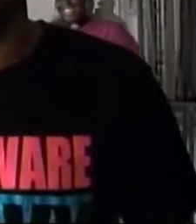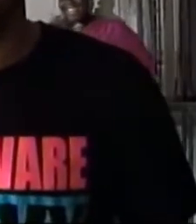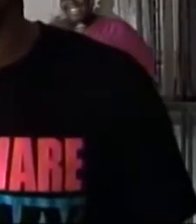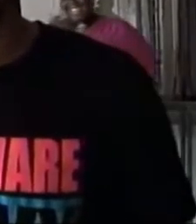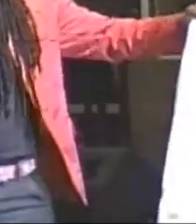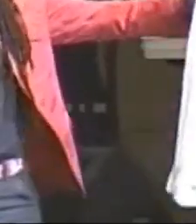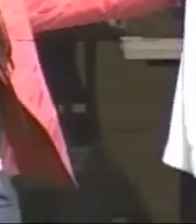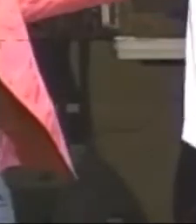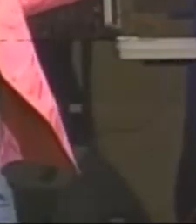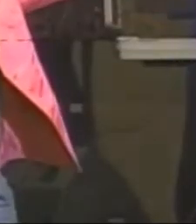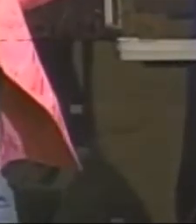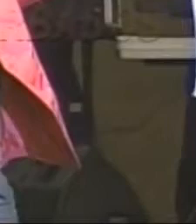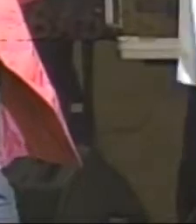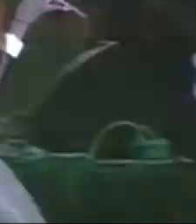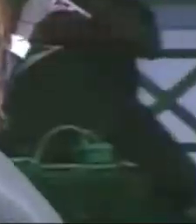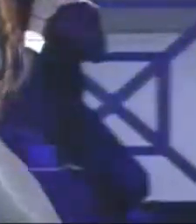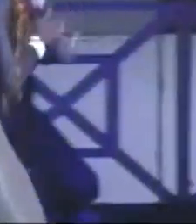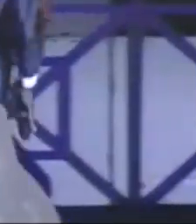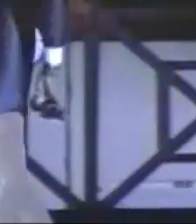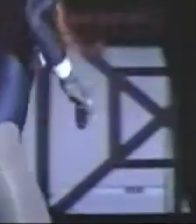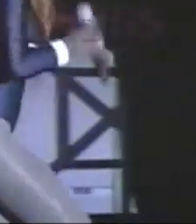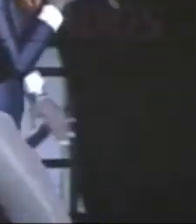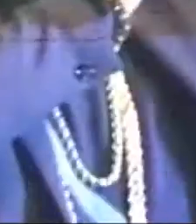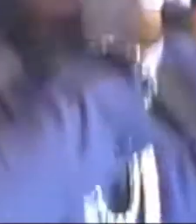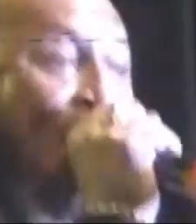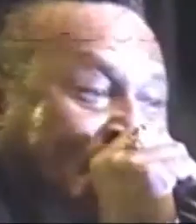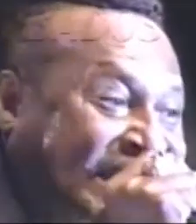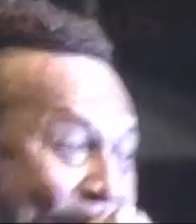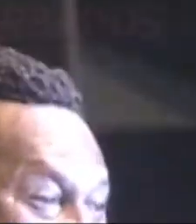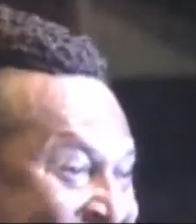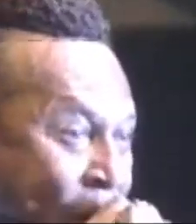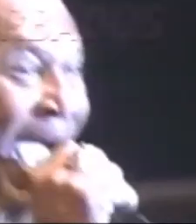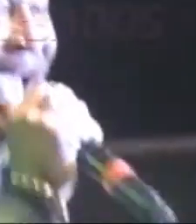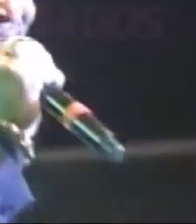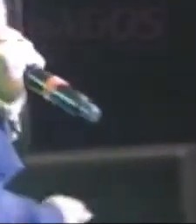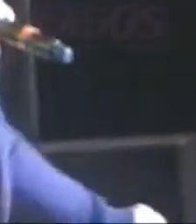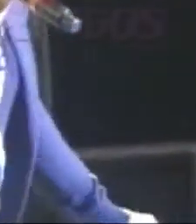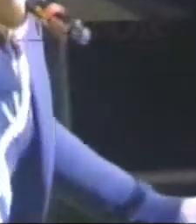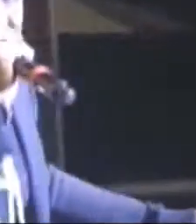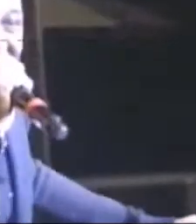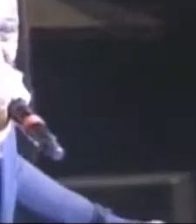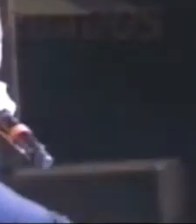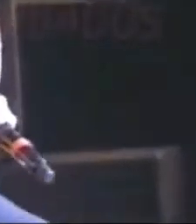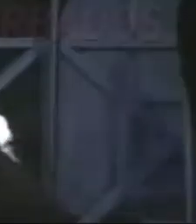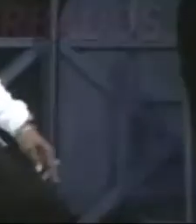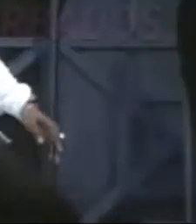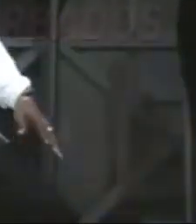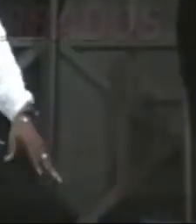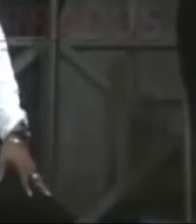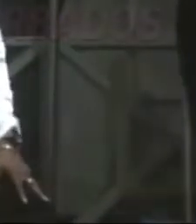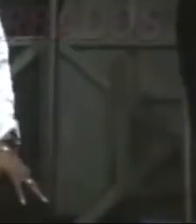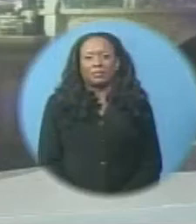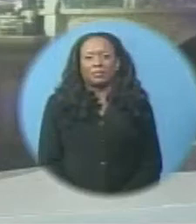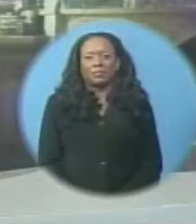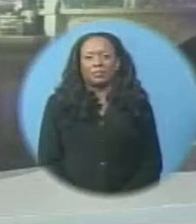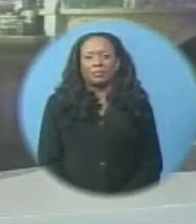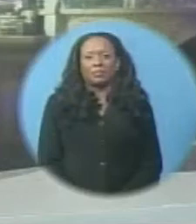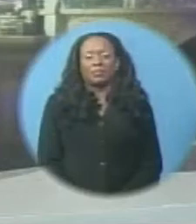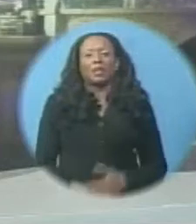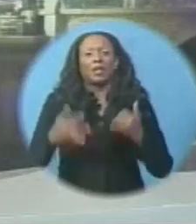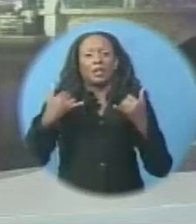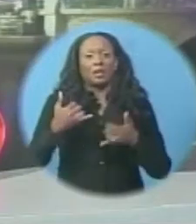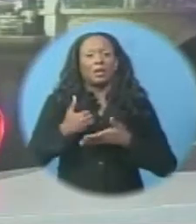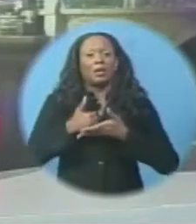hoping for the best. Registration closes tomorrow afternoon at 4:30 p.m. Rianne Phillips, CBC News.